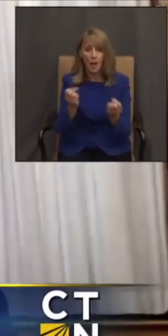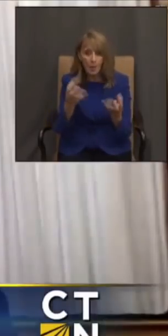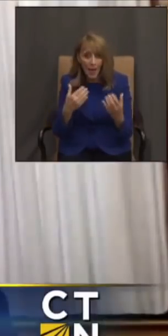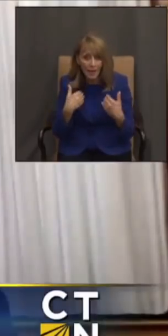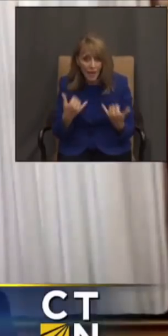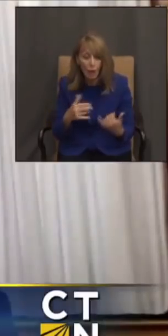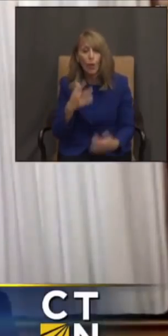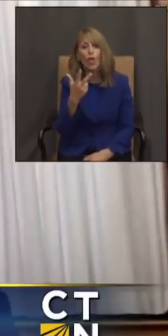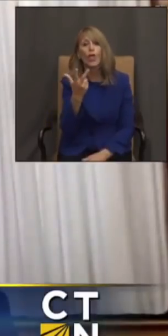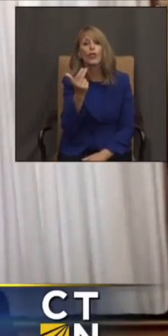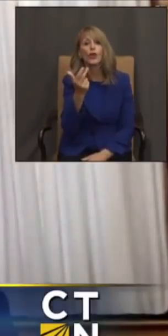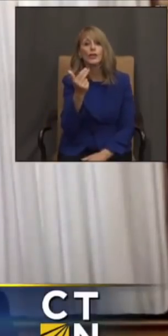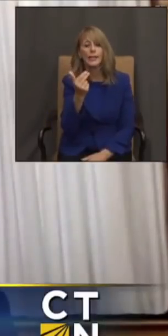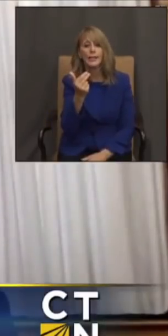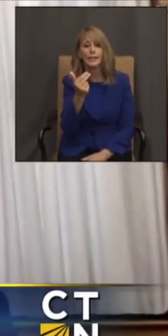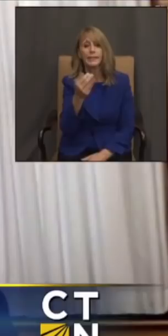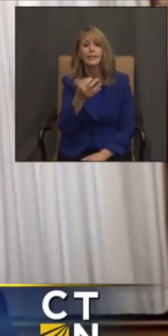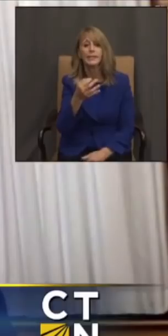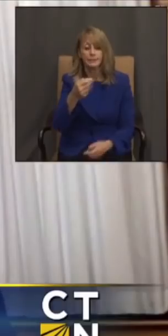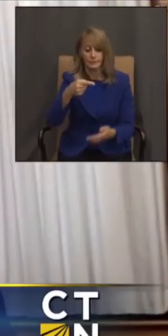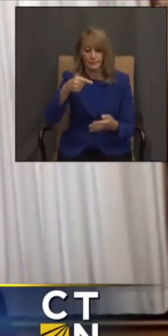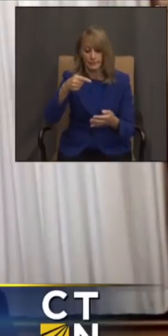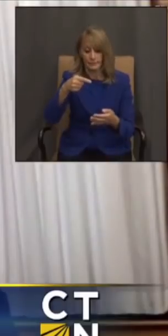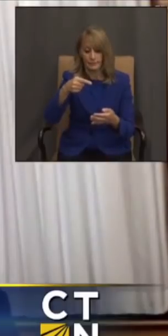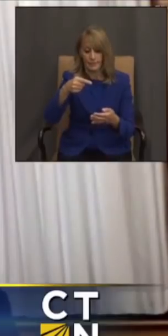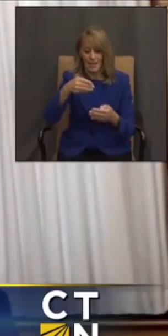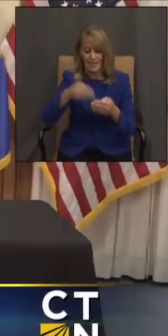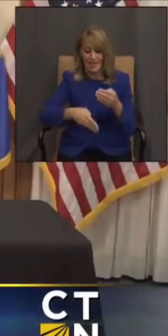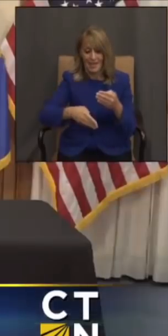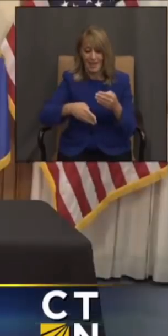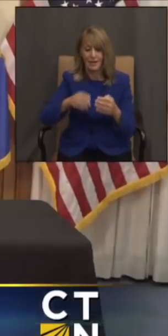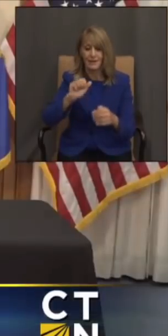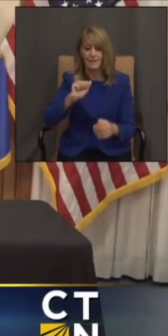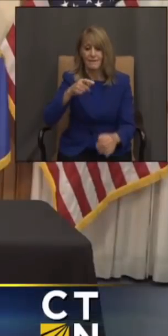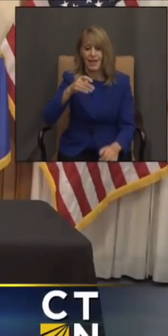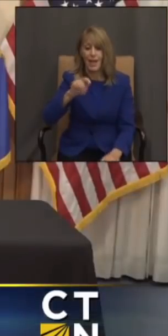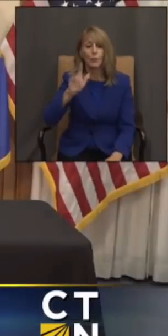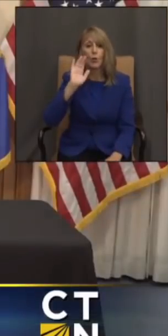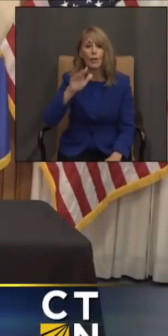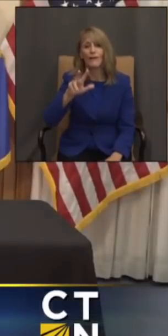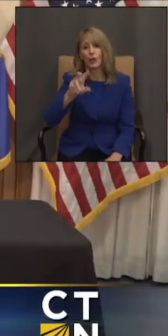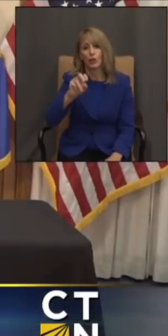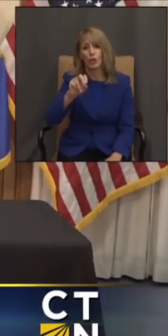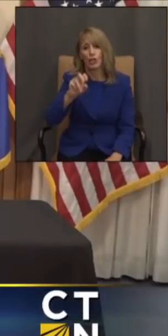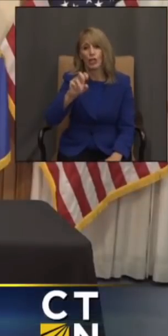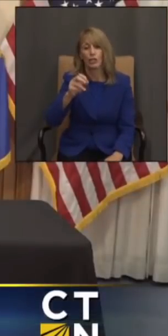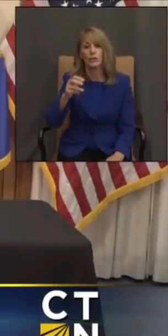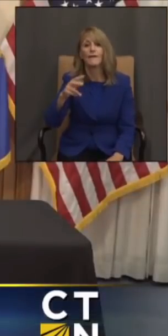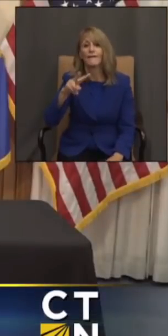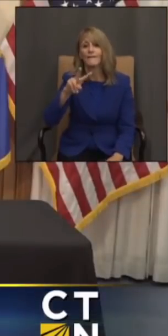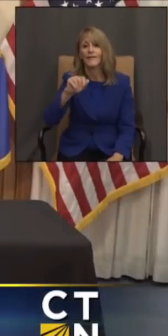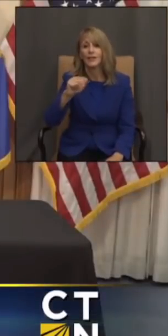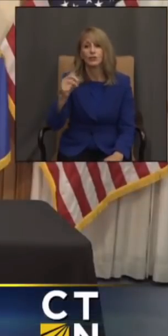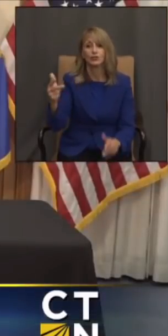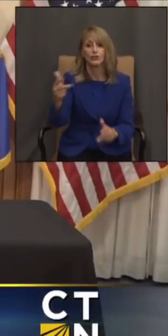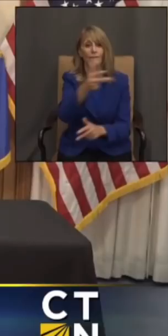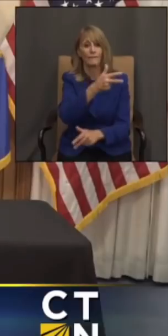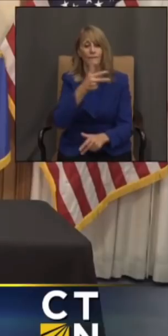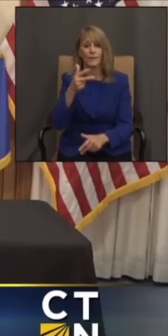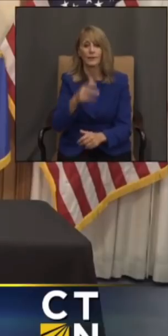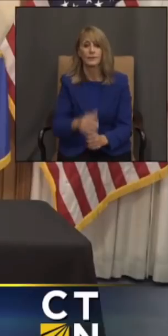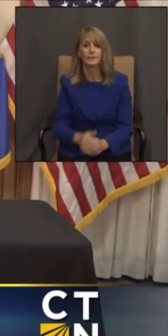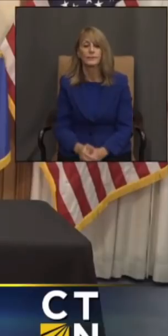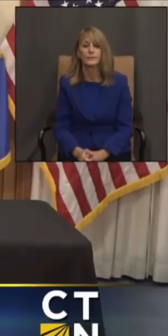13 and ramping up to 35 by the end of the month. Okay. All right, great. Thank you, everybody. Hearst, Connecticut